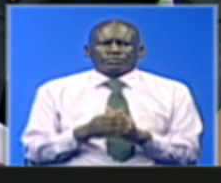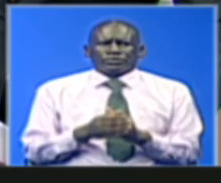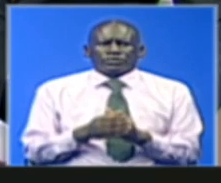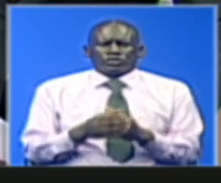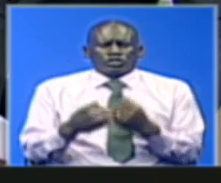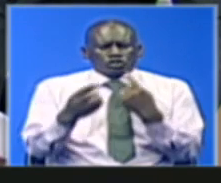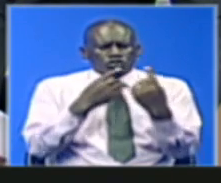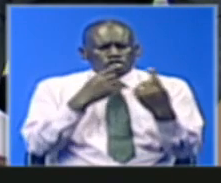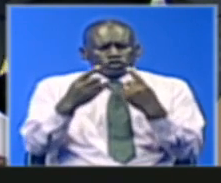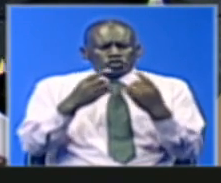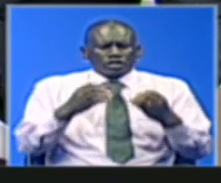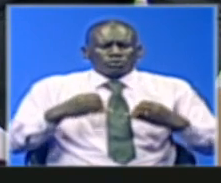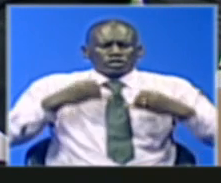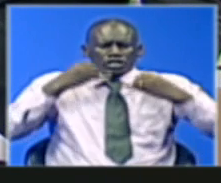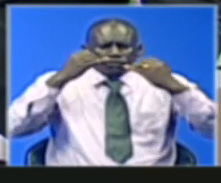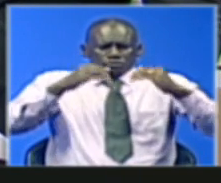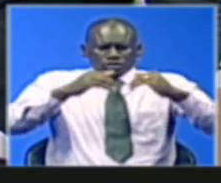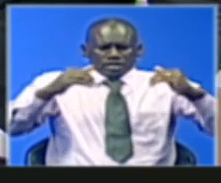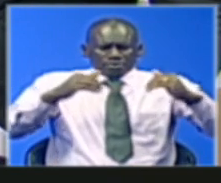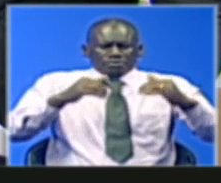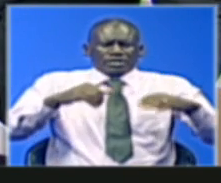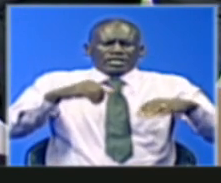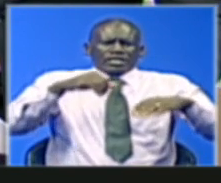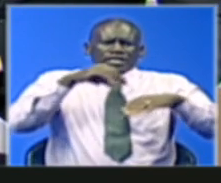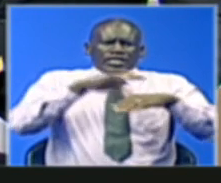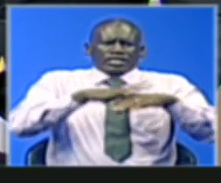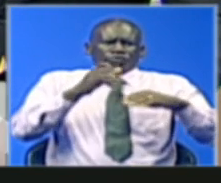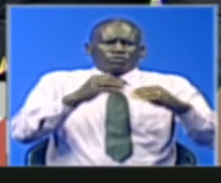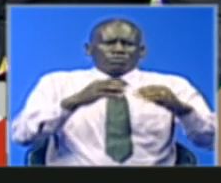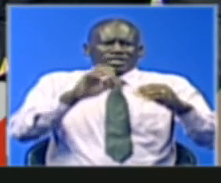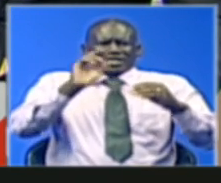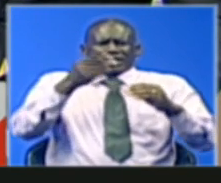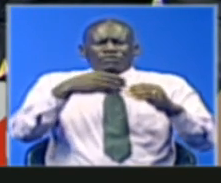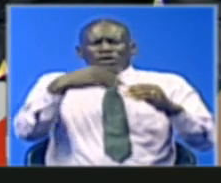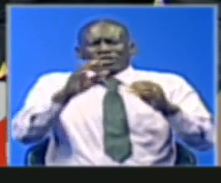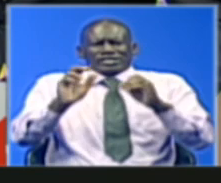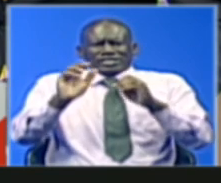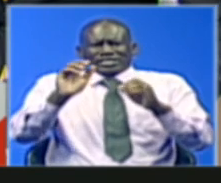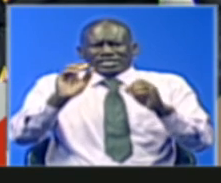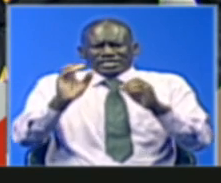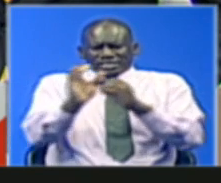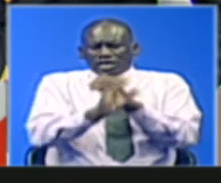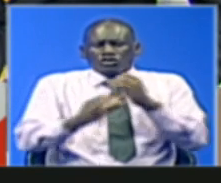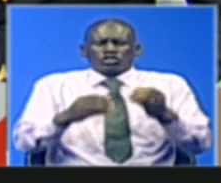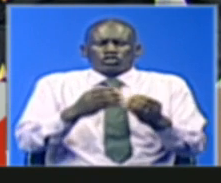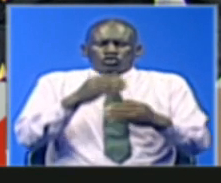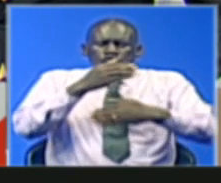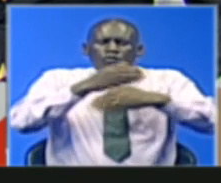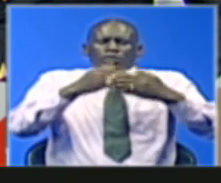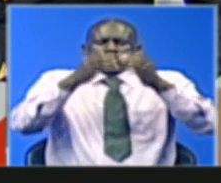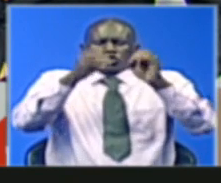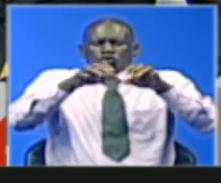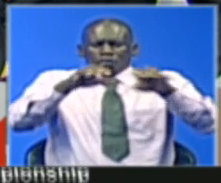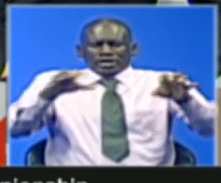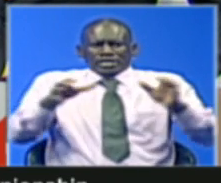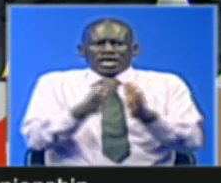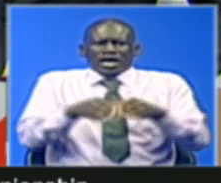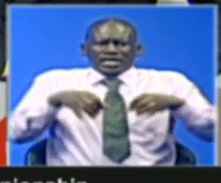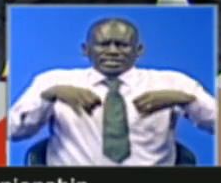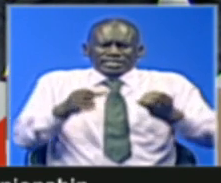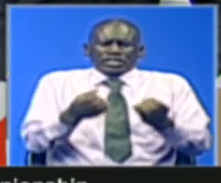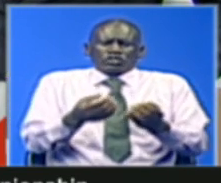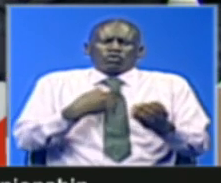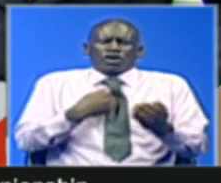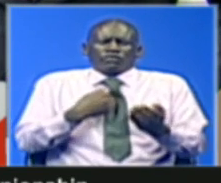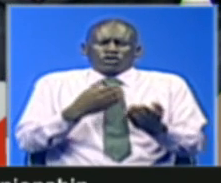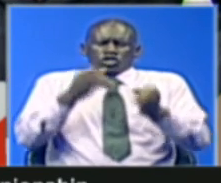Addressing the information gap, tapping from Kenyans in the diaspora to build new markets, and ramping up the current level of value addition